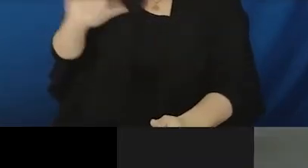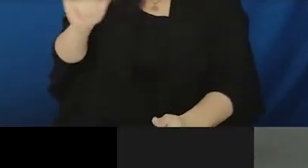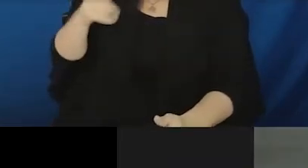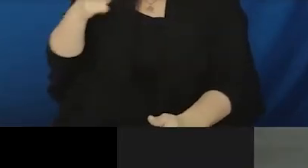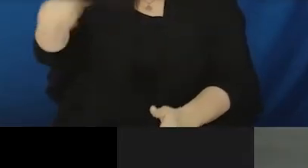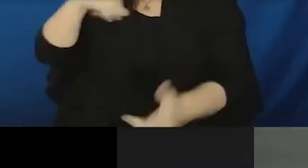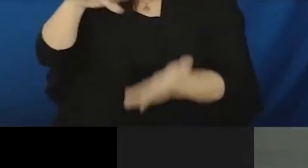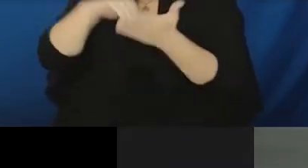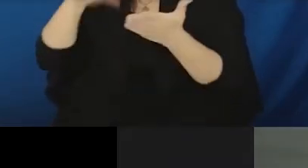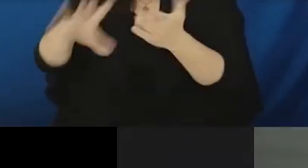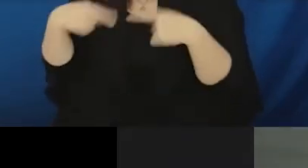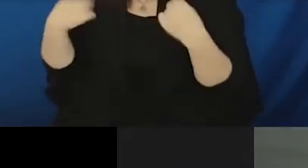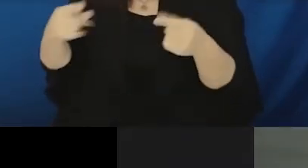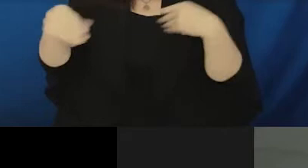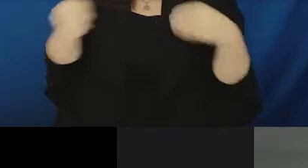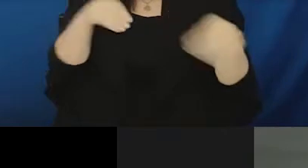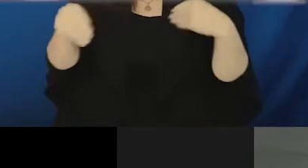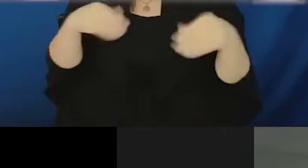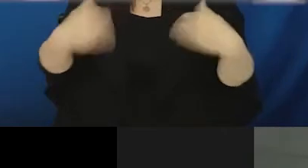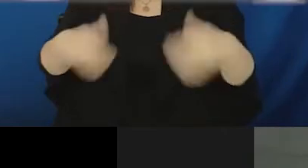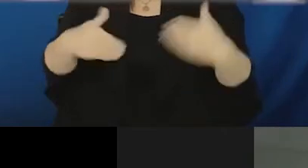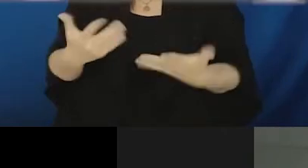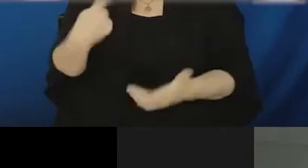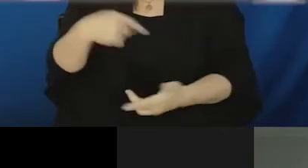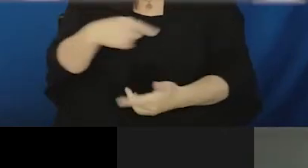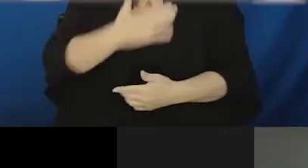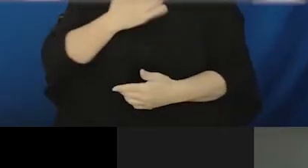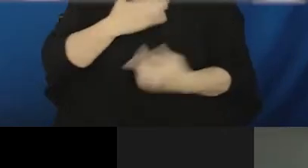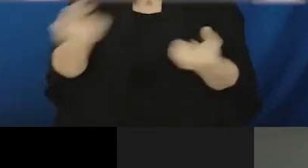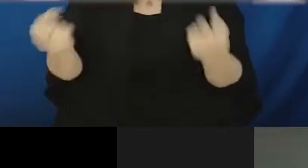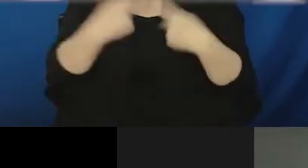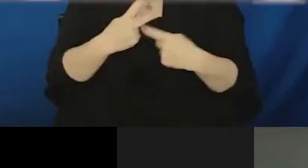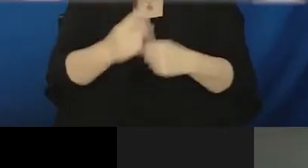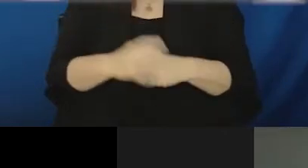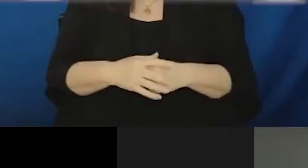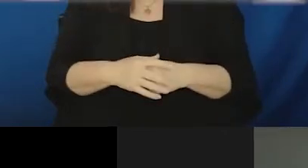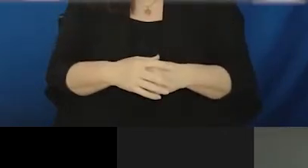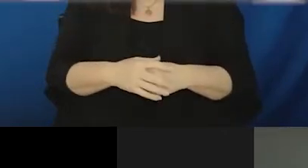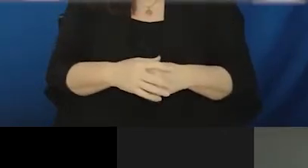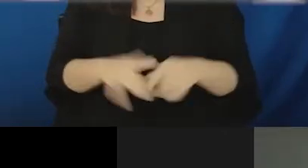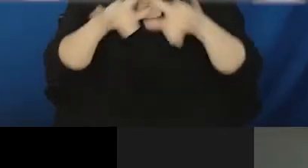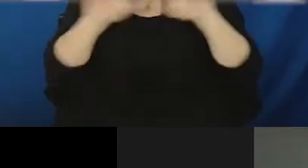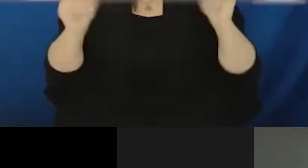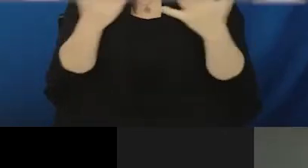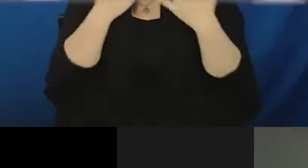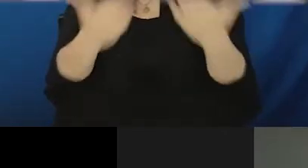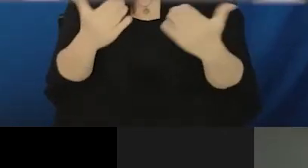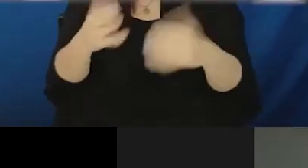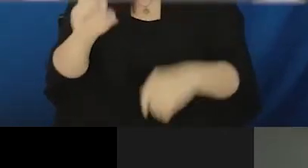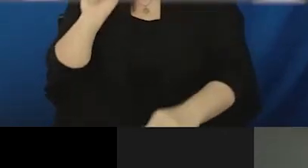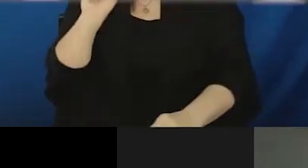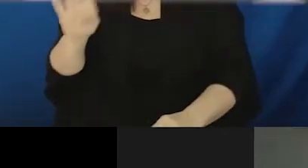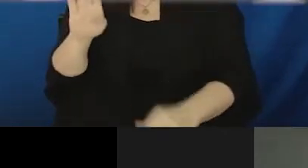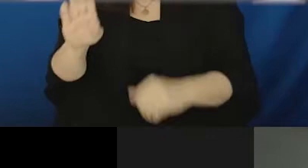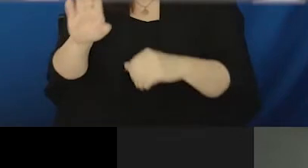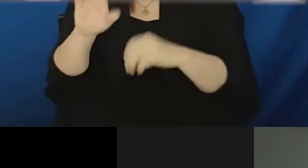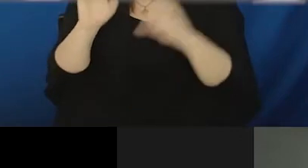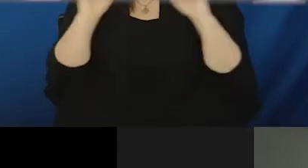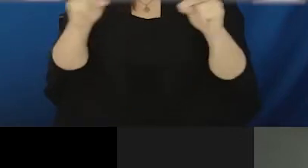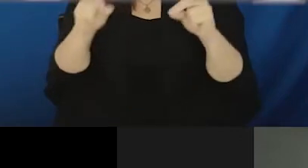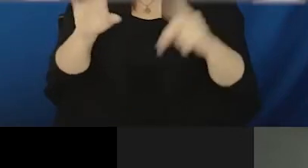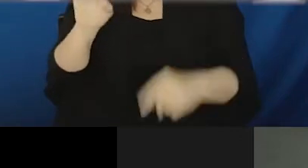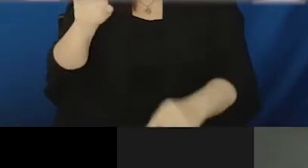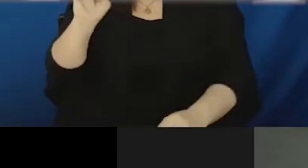happy to have you back. Also, I want to give a big thank you to the Santa Barbara Educational Foundation for their efforts